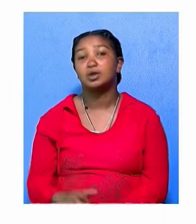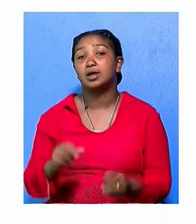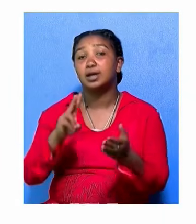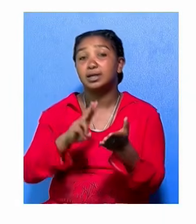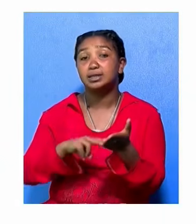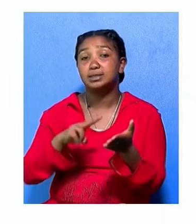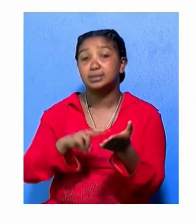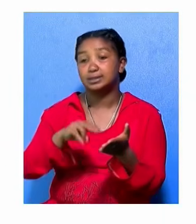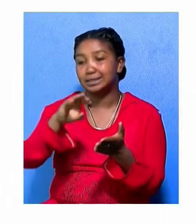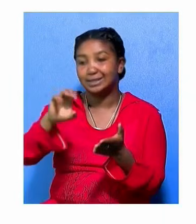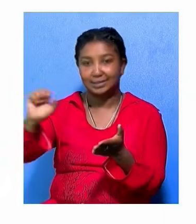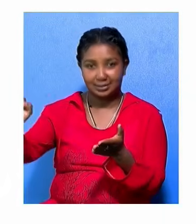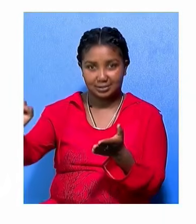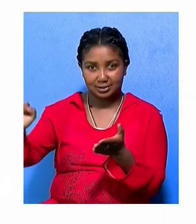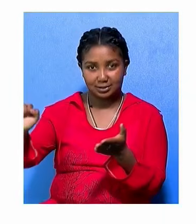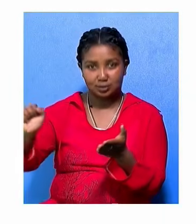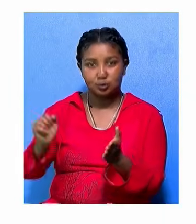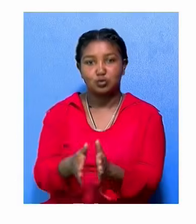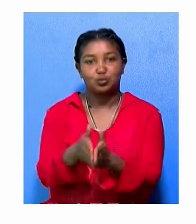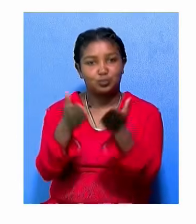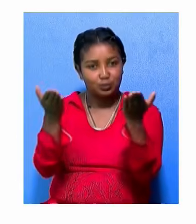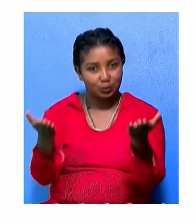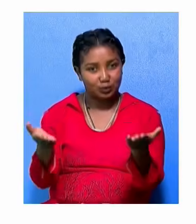reads book.